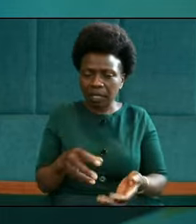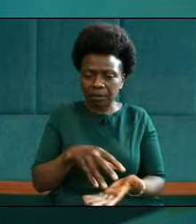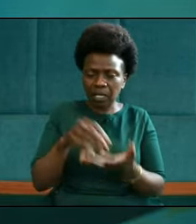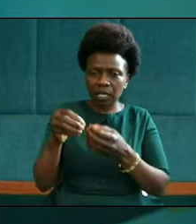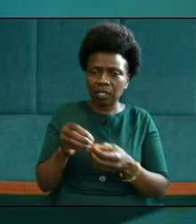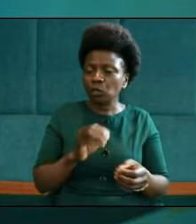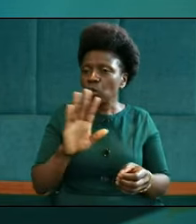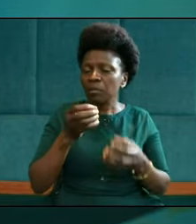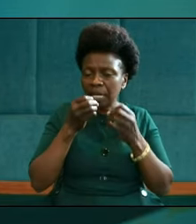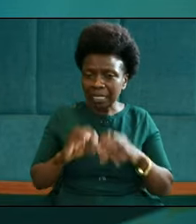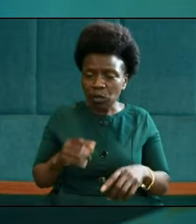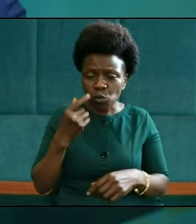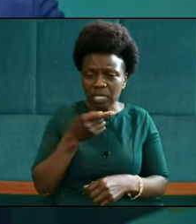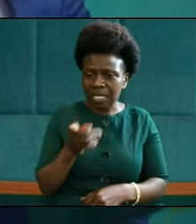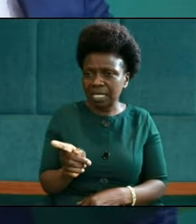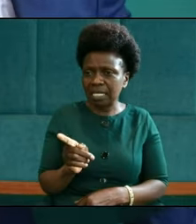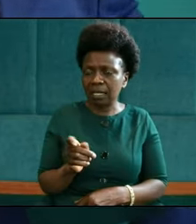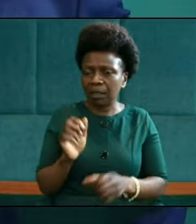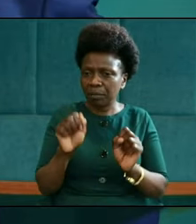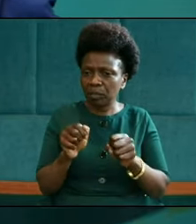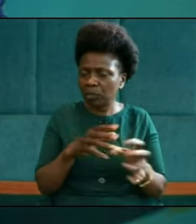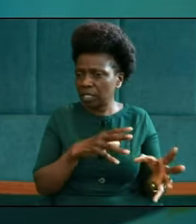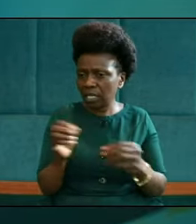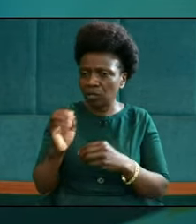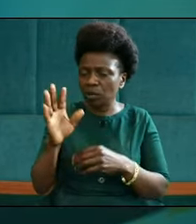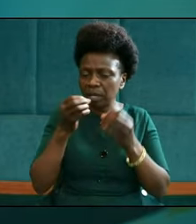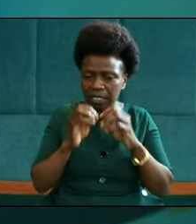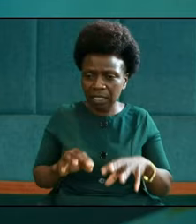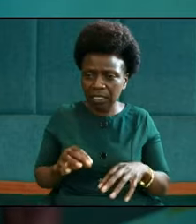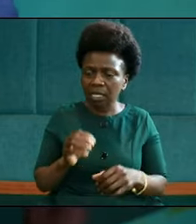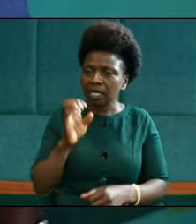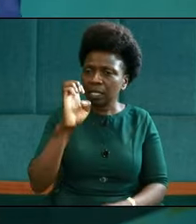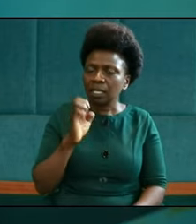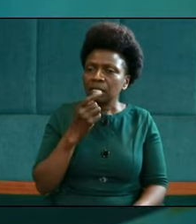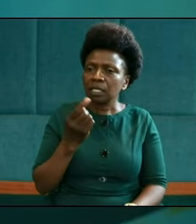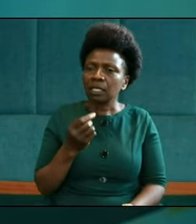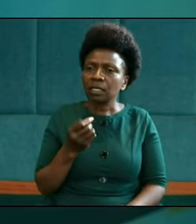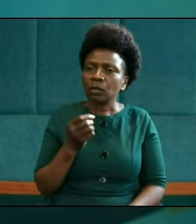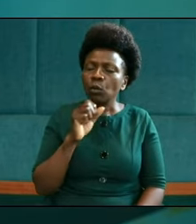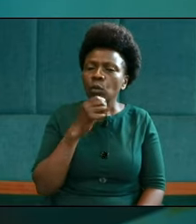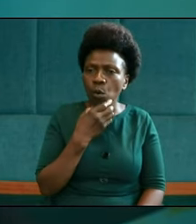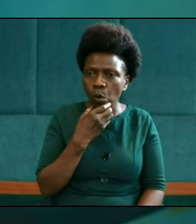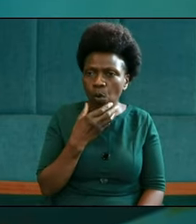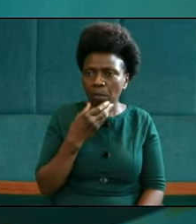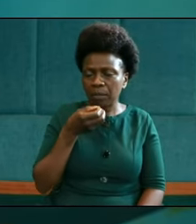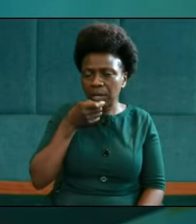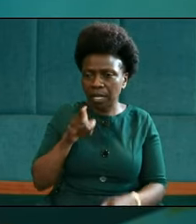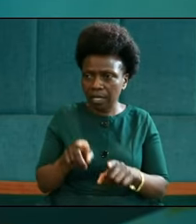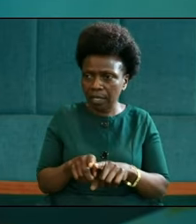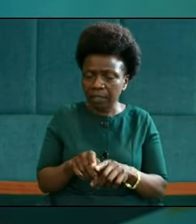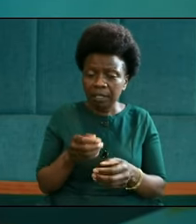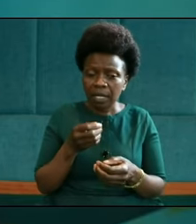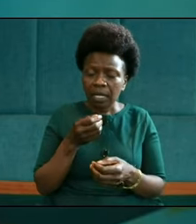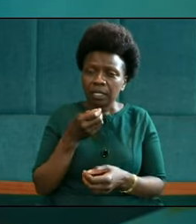your blessing?" And he's telling you, "Oh, father, I've just come." He's telling him, "No,